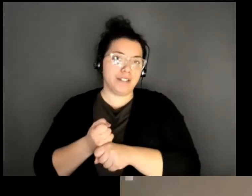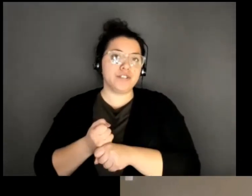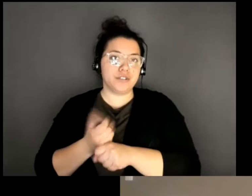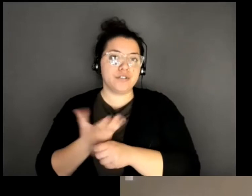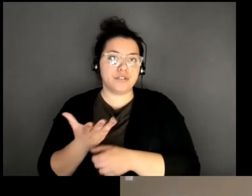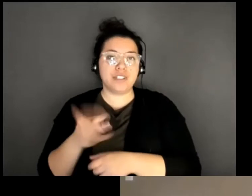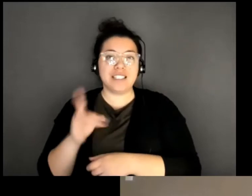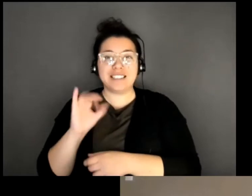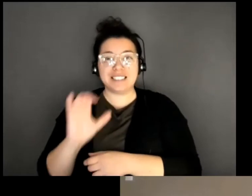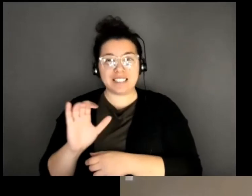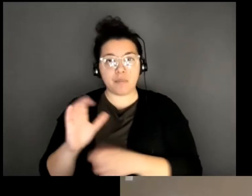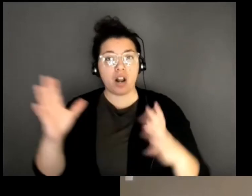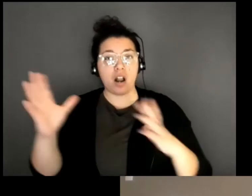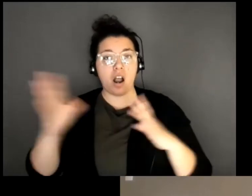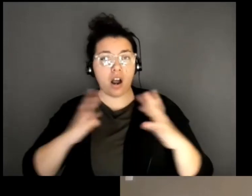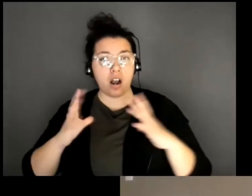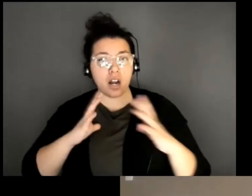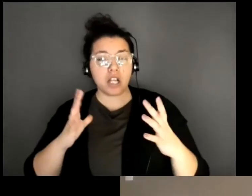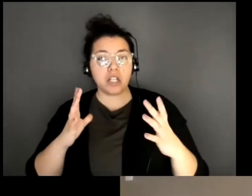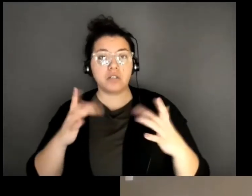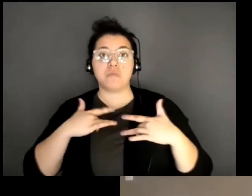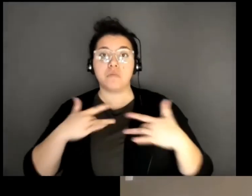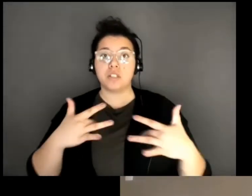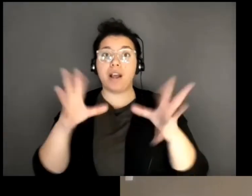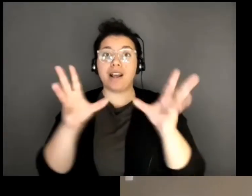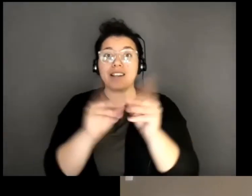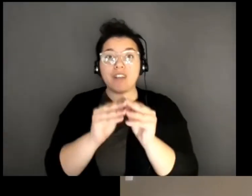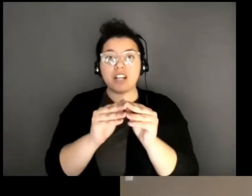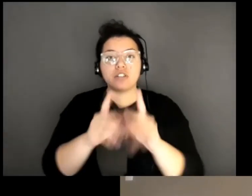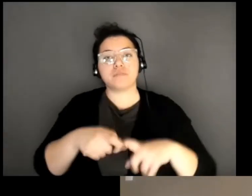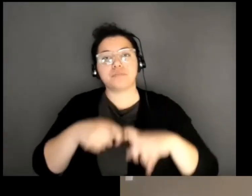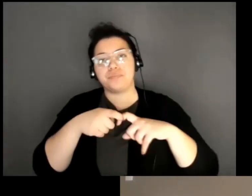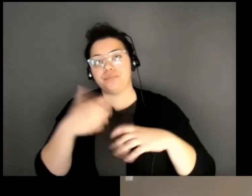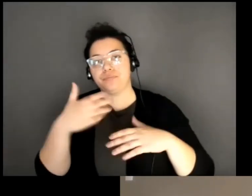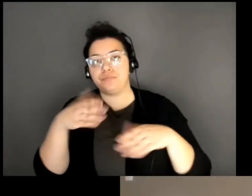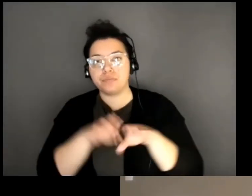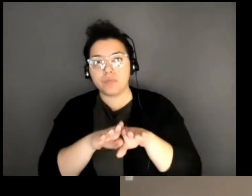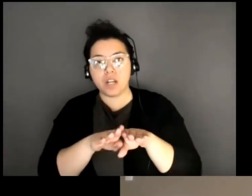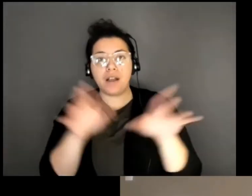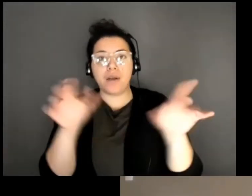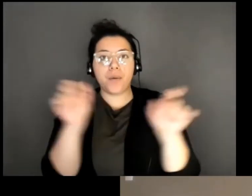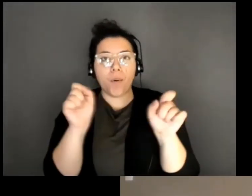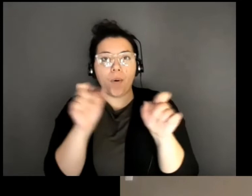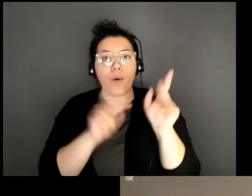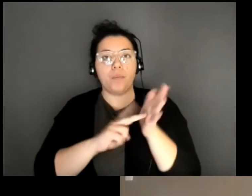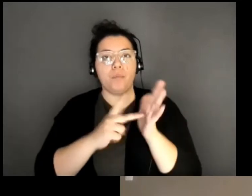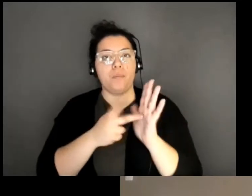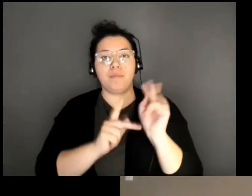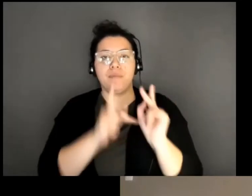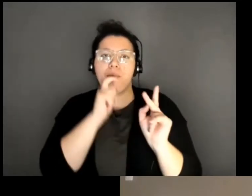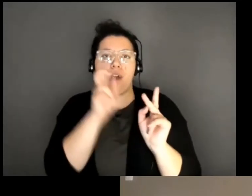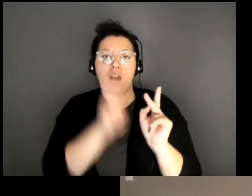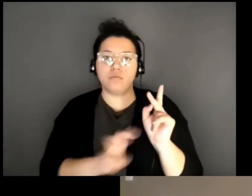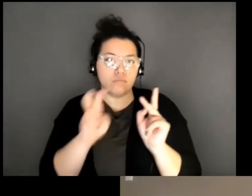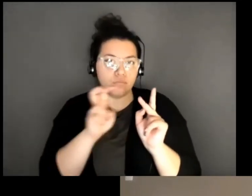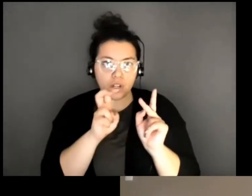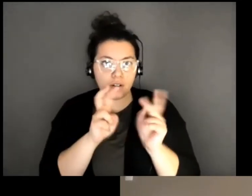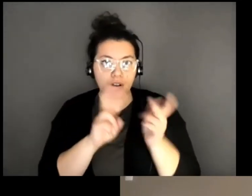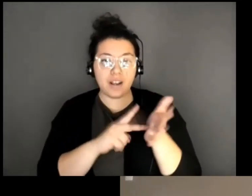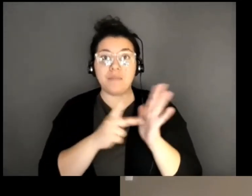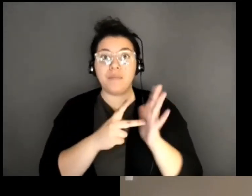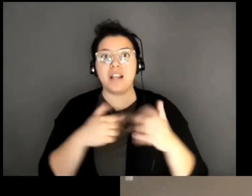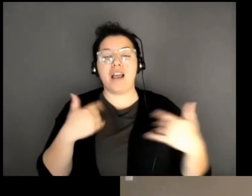Around the holidays, there's no convention business. It's cold. People aren't outside traveling and touring. So there's an overabundance